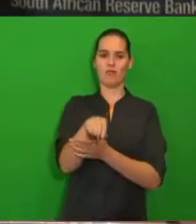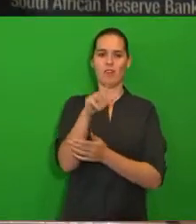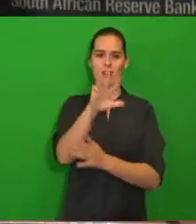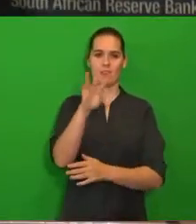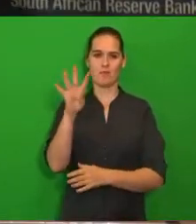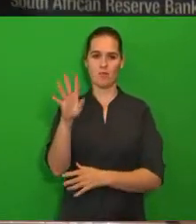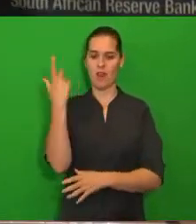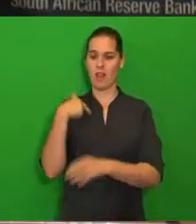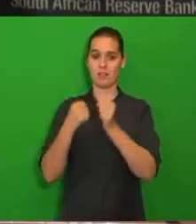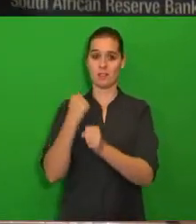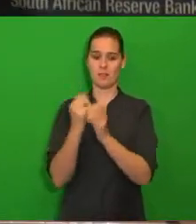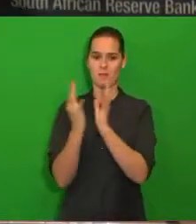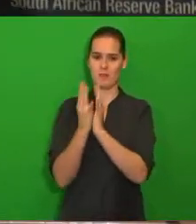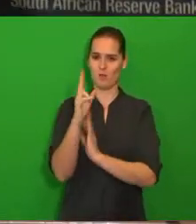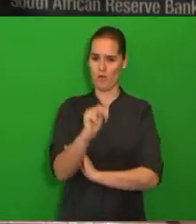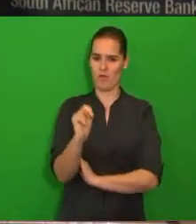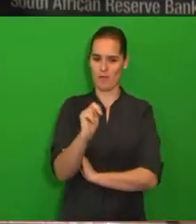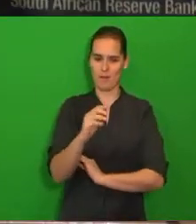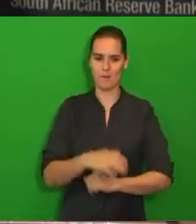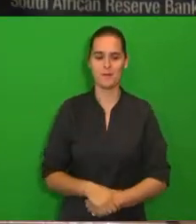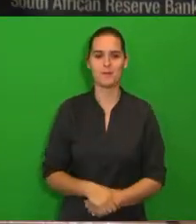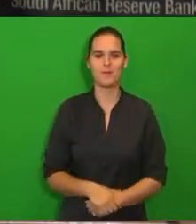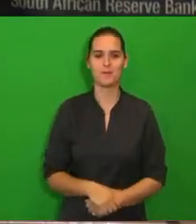the time of the previous meeting.